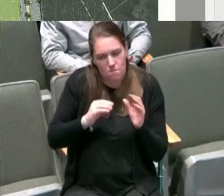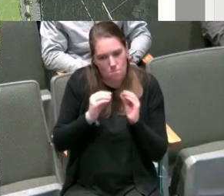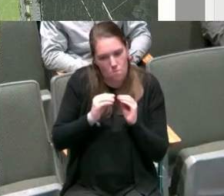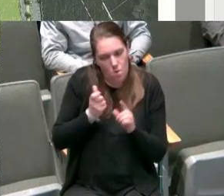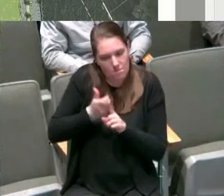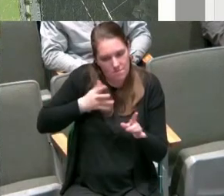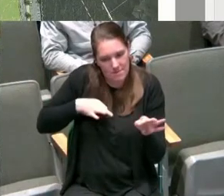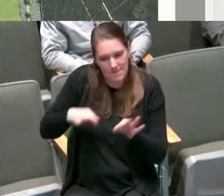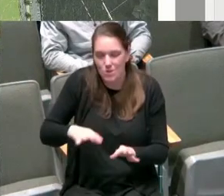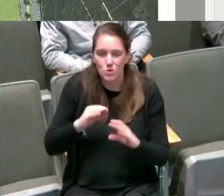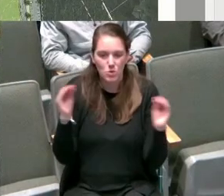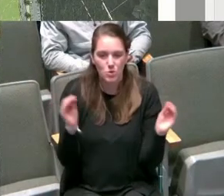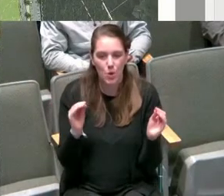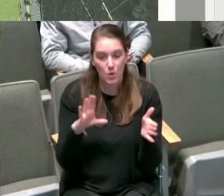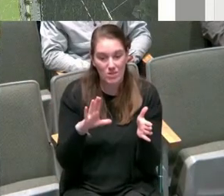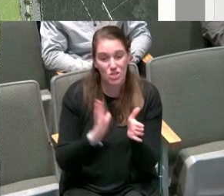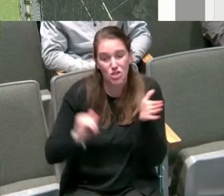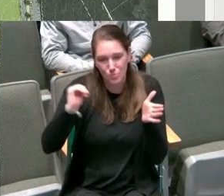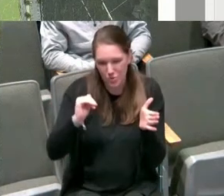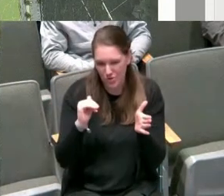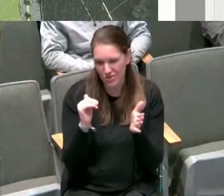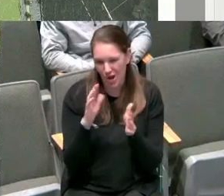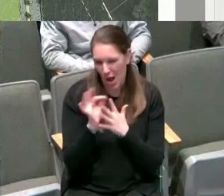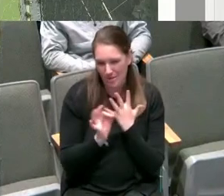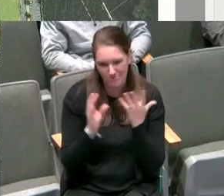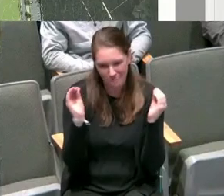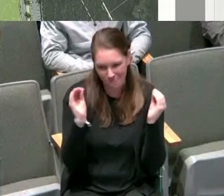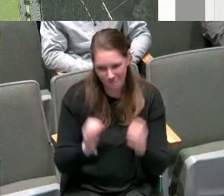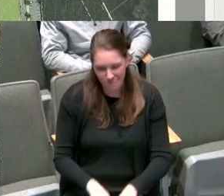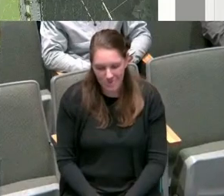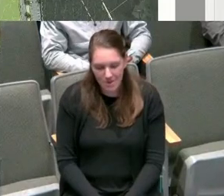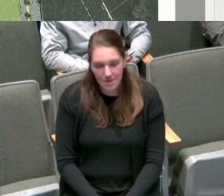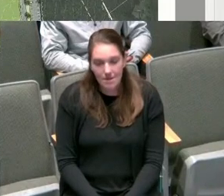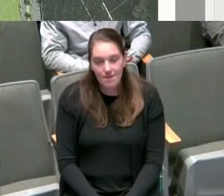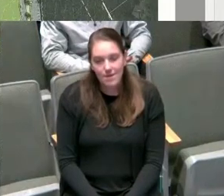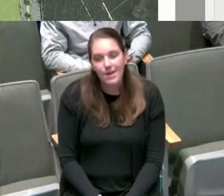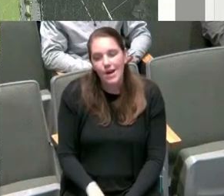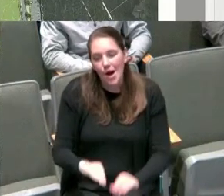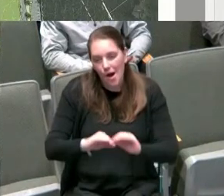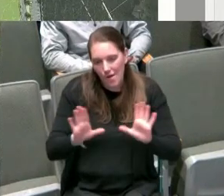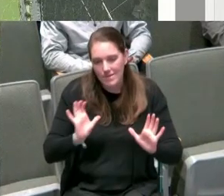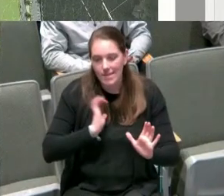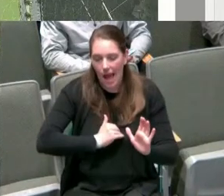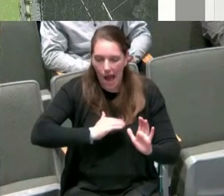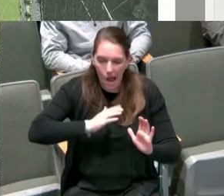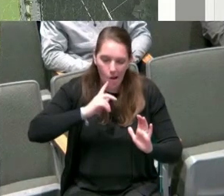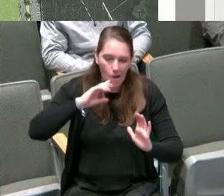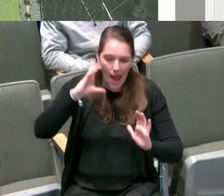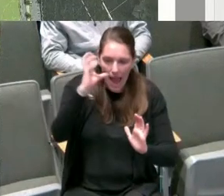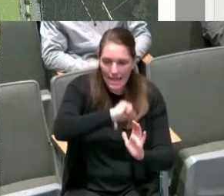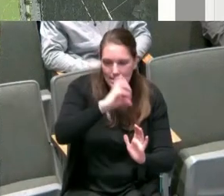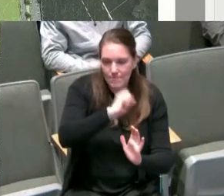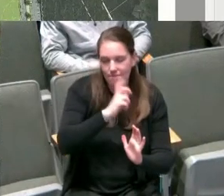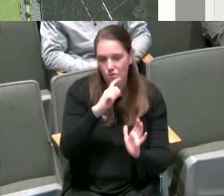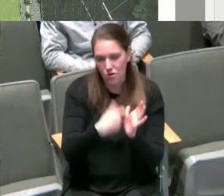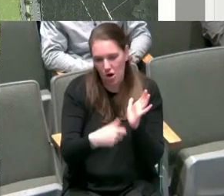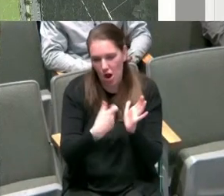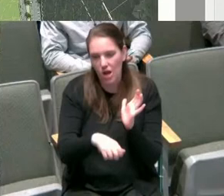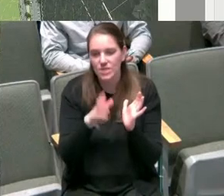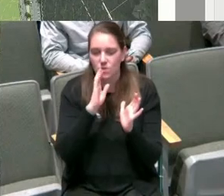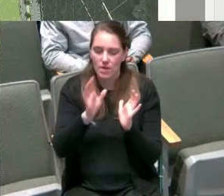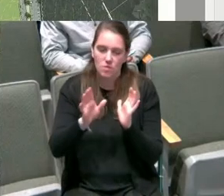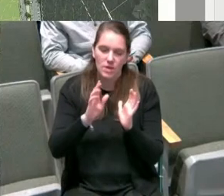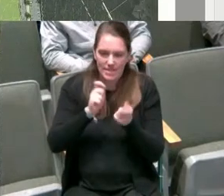expensive option we'll be getting that cost estimate obviously in a little bit more detail as we make decisions around what the HVAC and mechanical